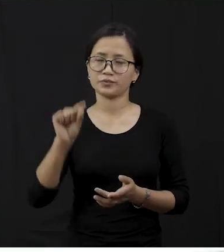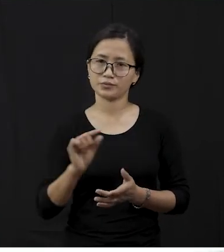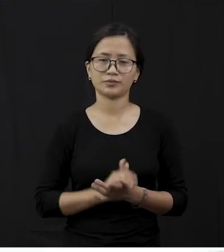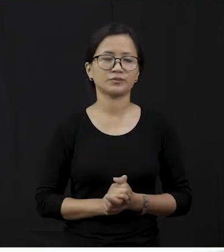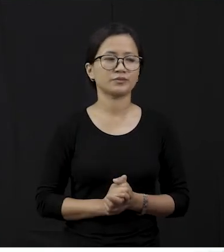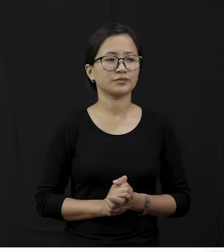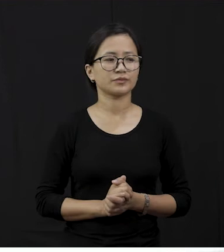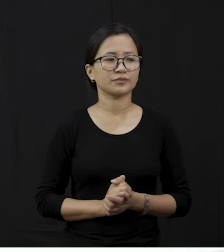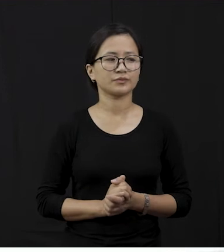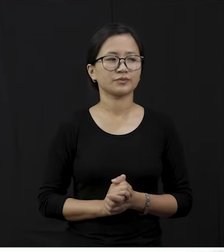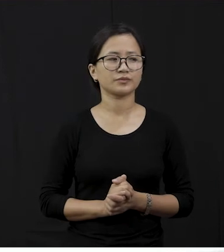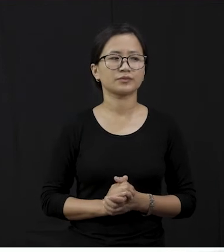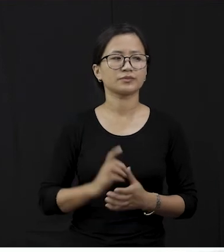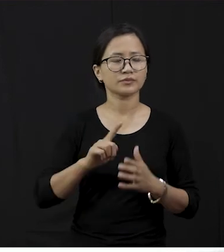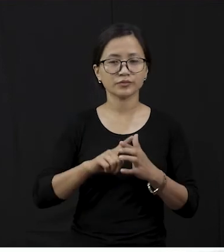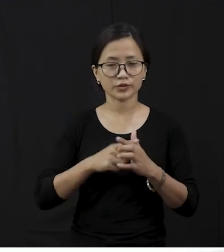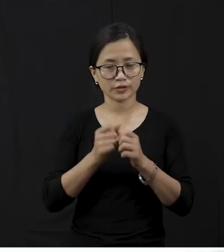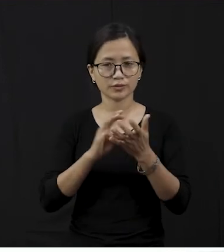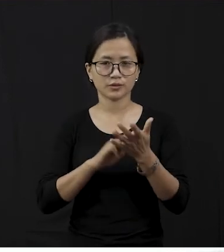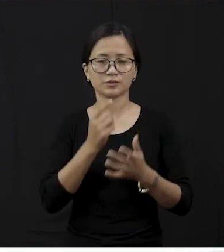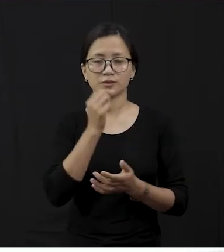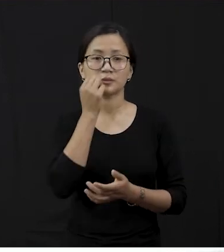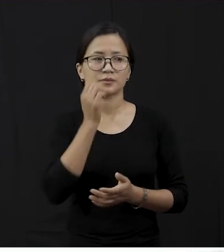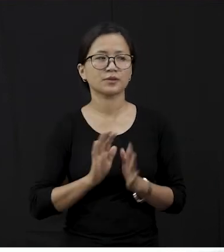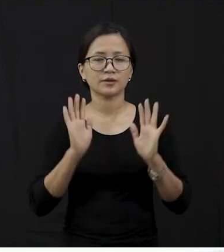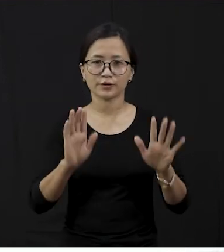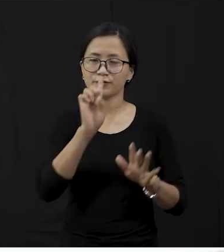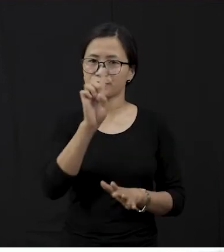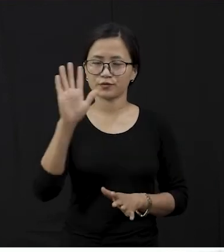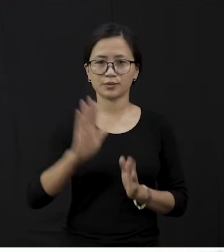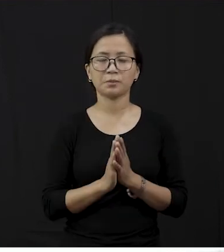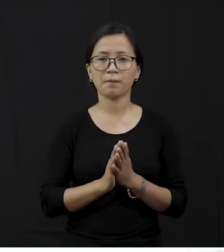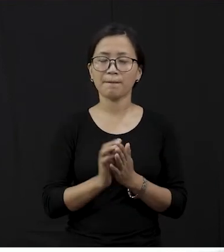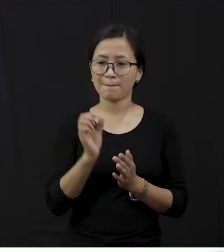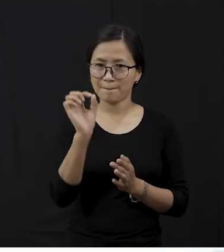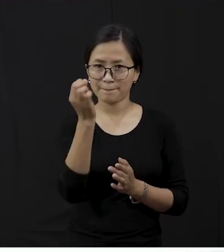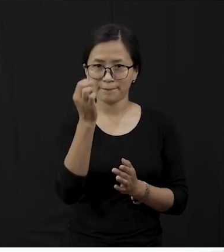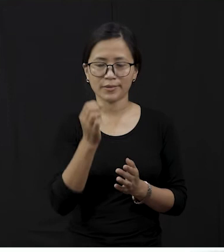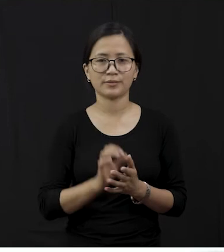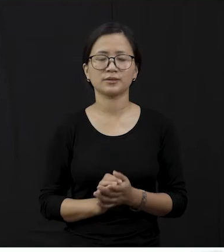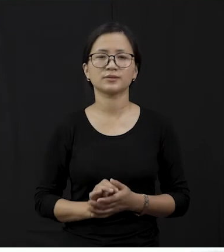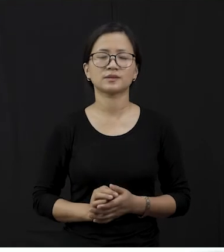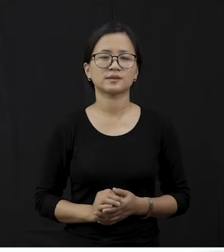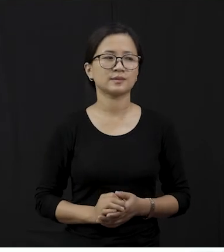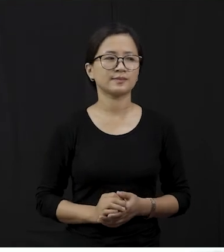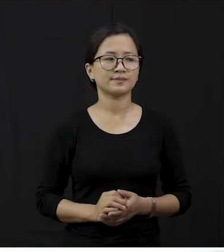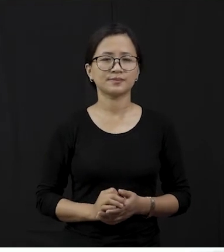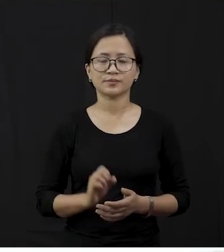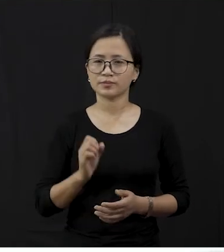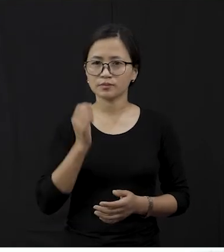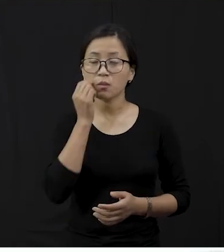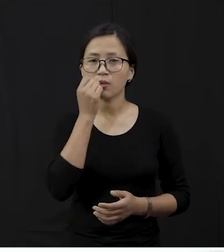Question. James had 15 marbles. Okay. James had